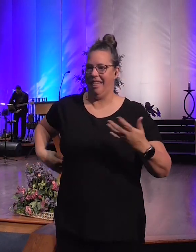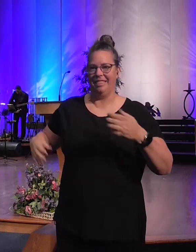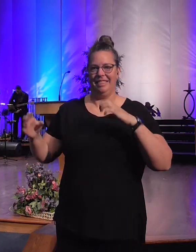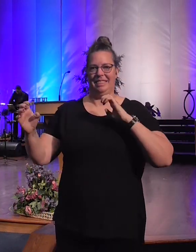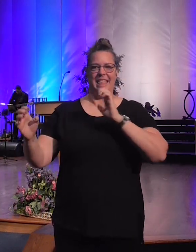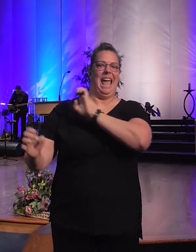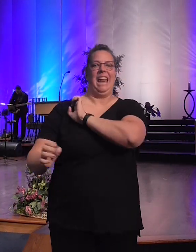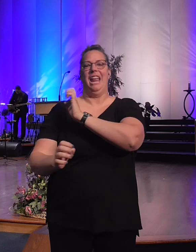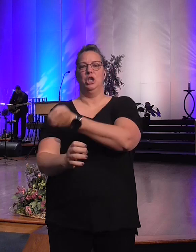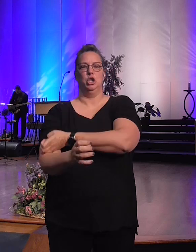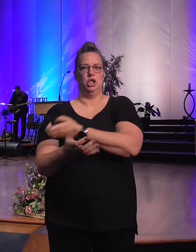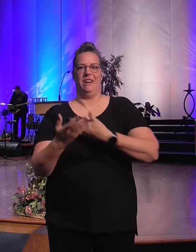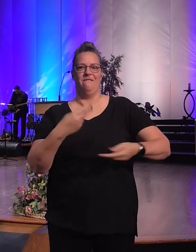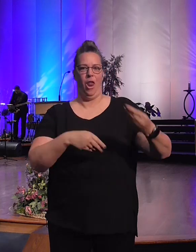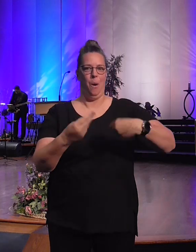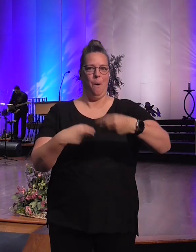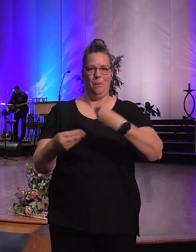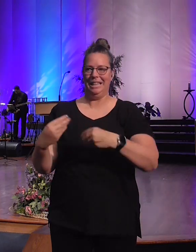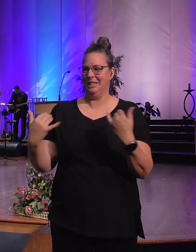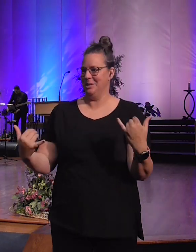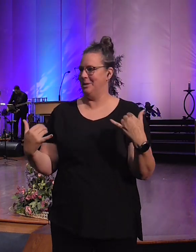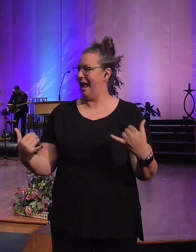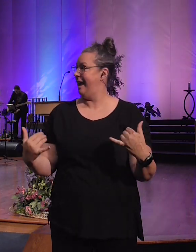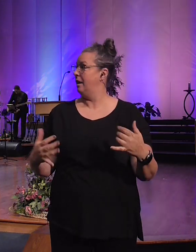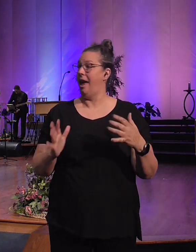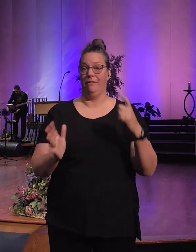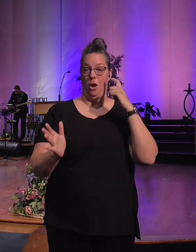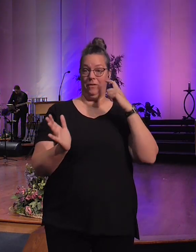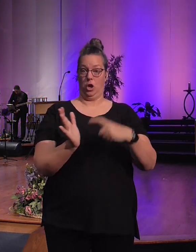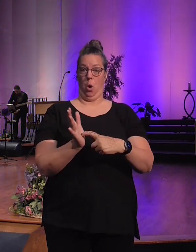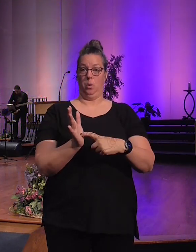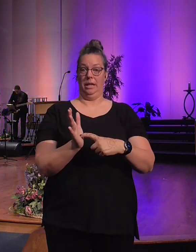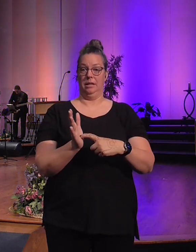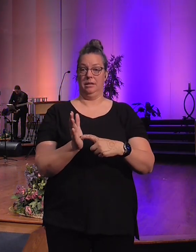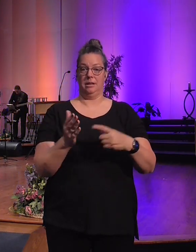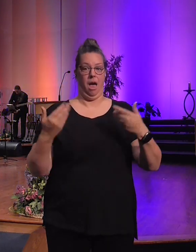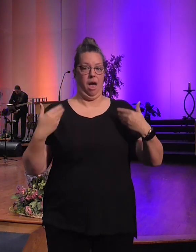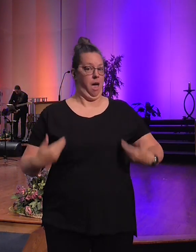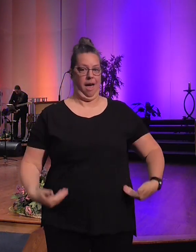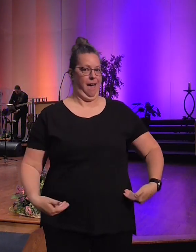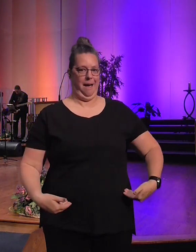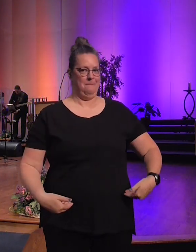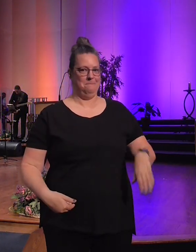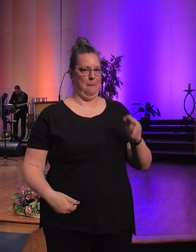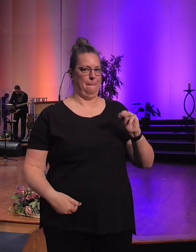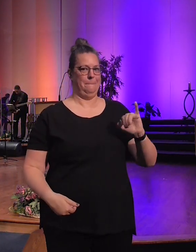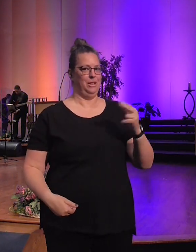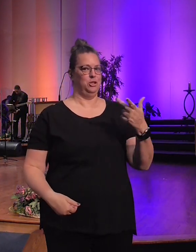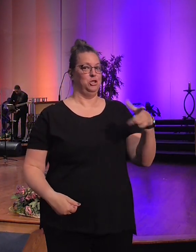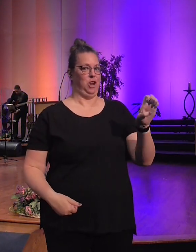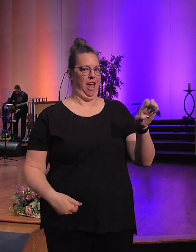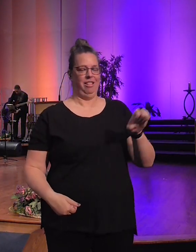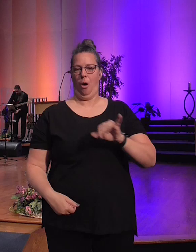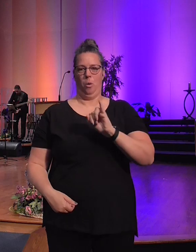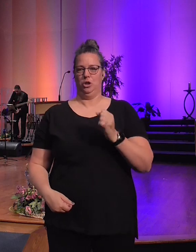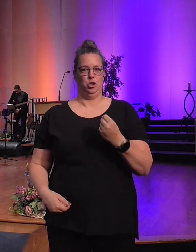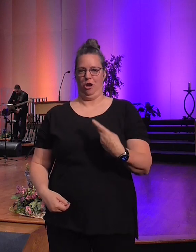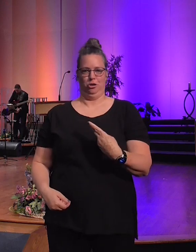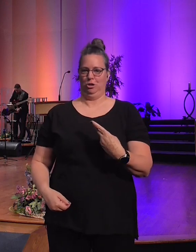energy flowing today. And in case you haven't noticed, I am neither Dr. Michelle nor Reverend